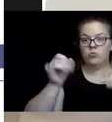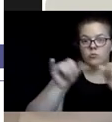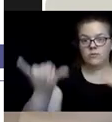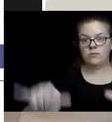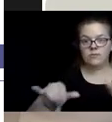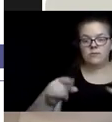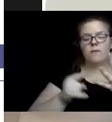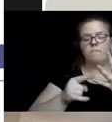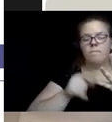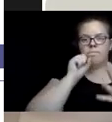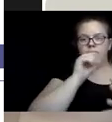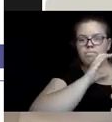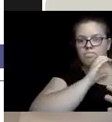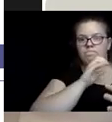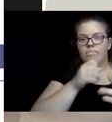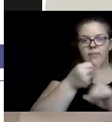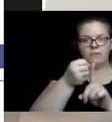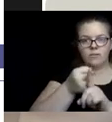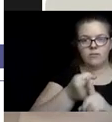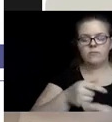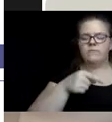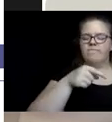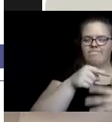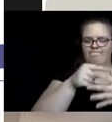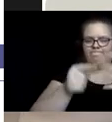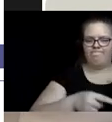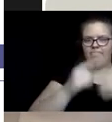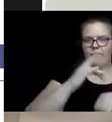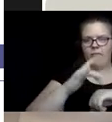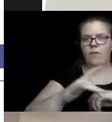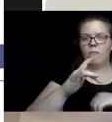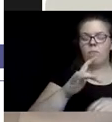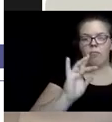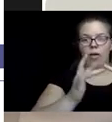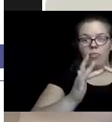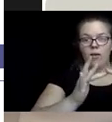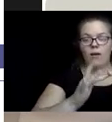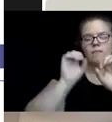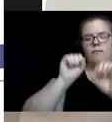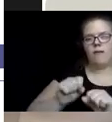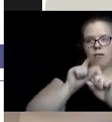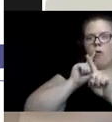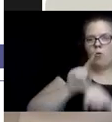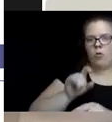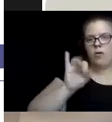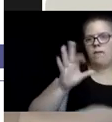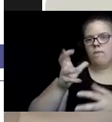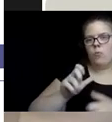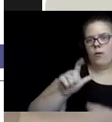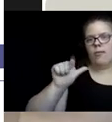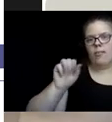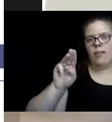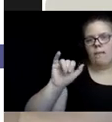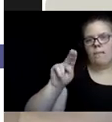themselves. These are available online and can also be ordered if you want to have laminated copies. Next slide,